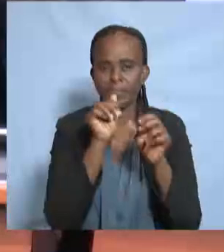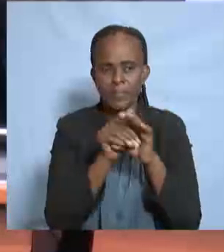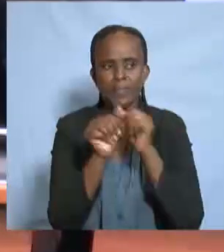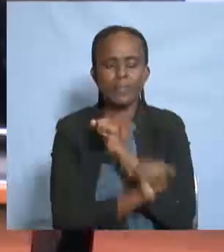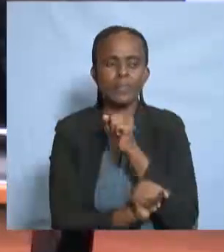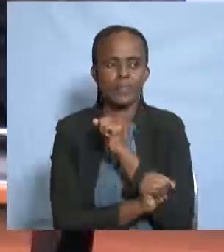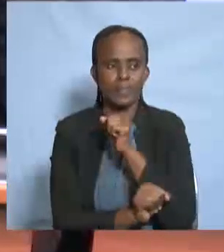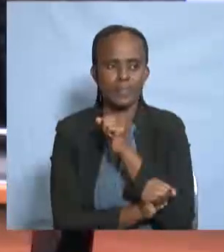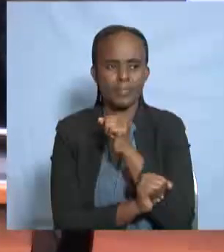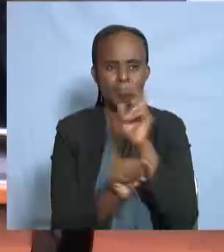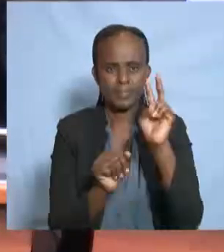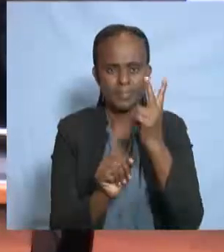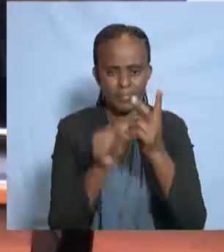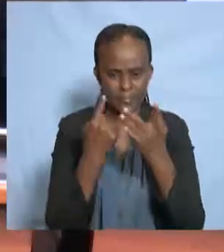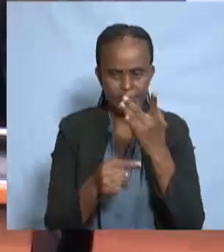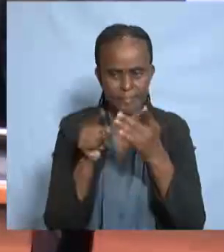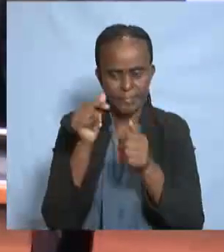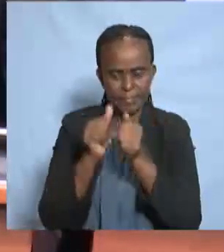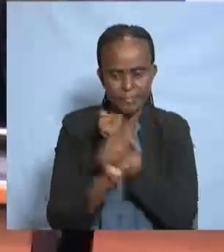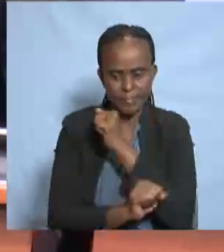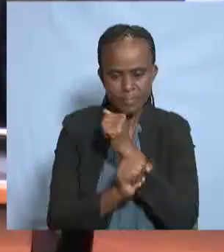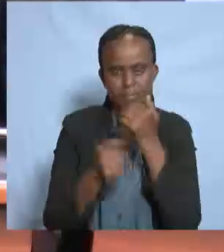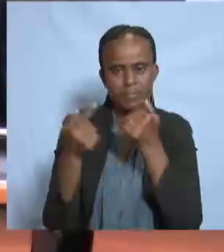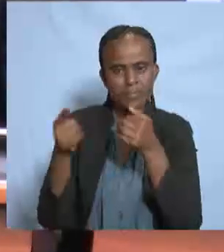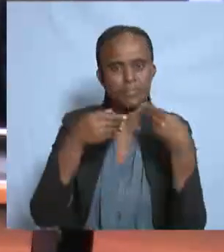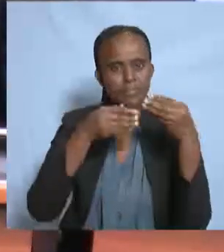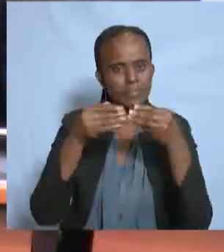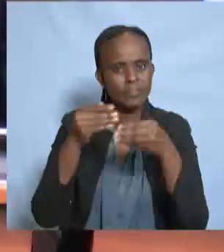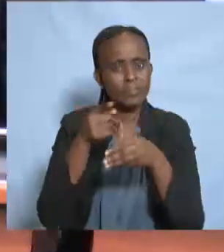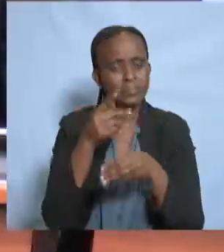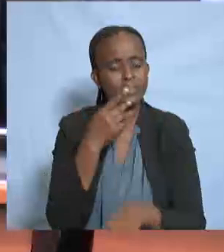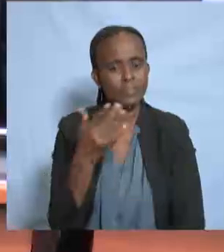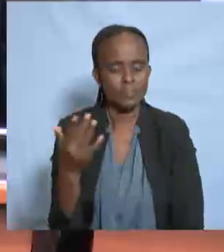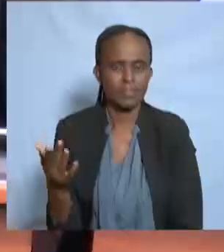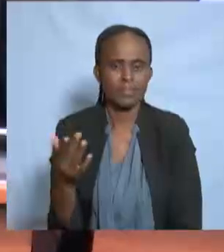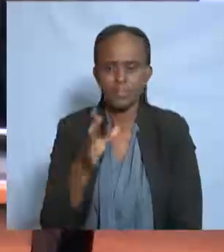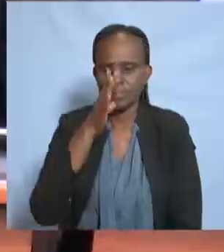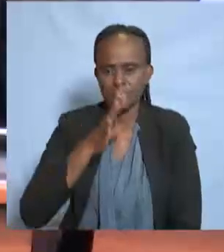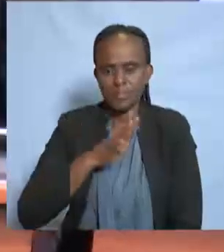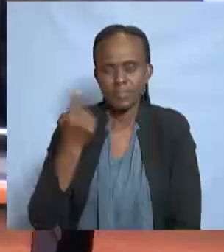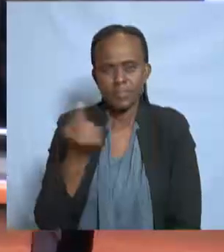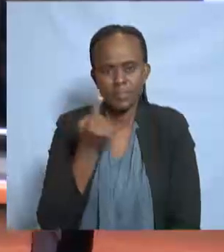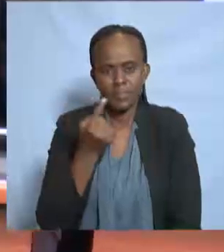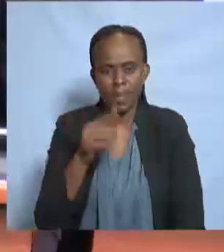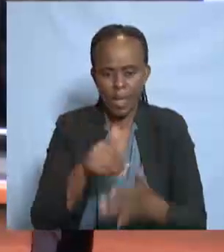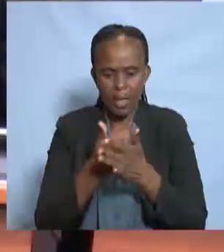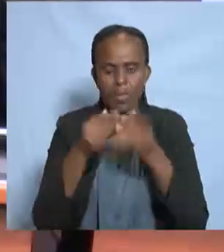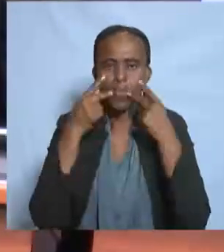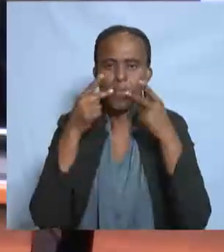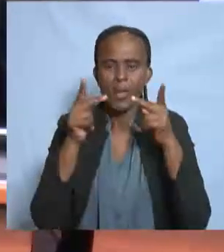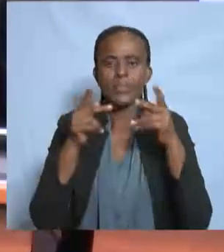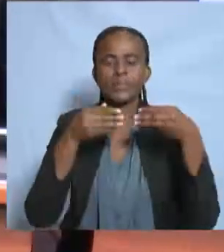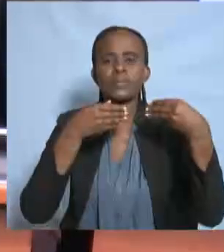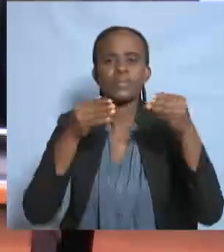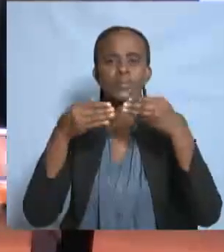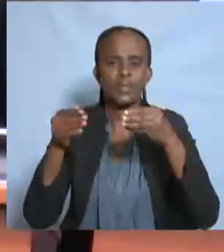state. The second option which the state has when disposing of an asset, Madam Speaker, is through public tender, meaning